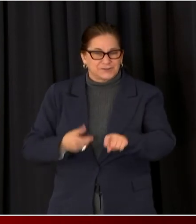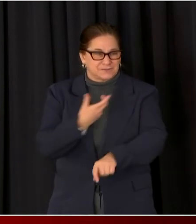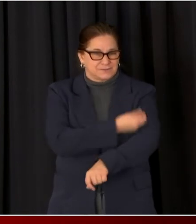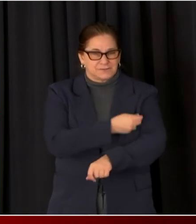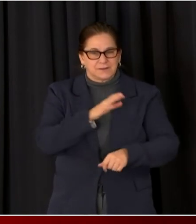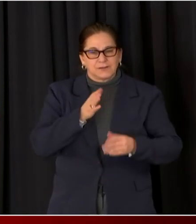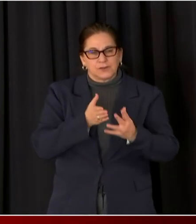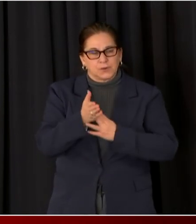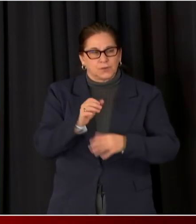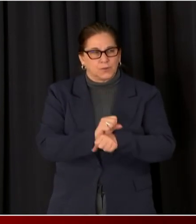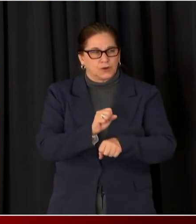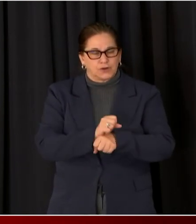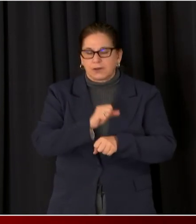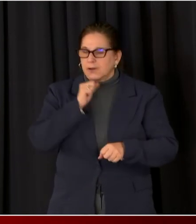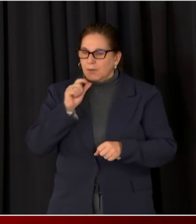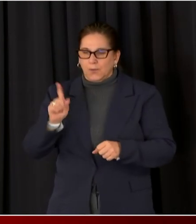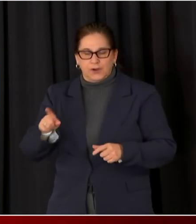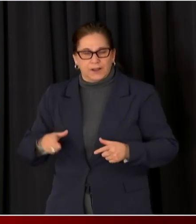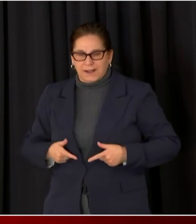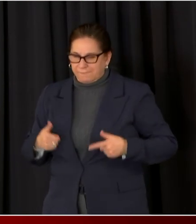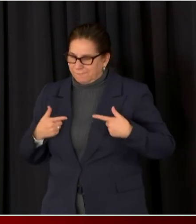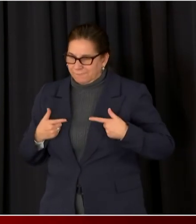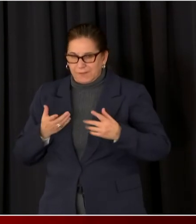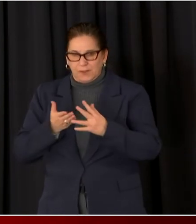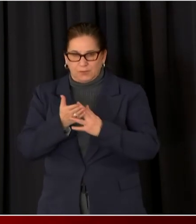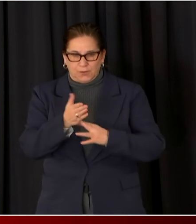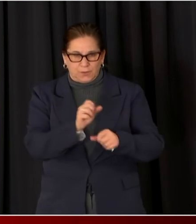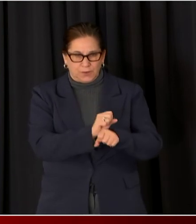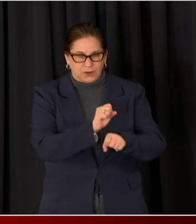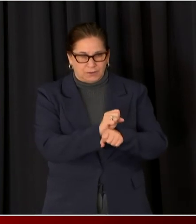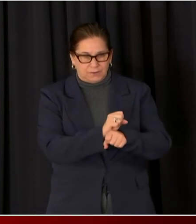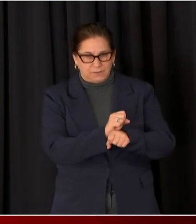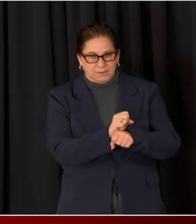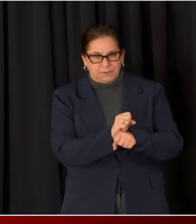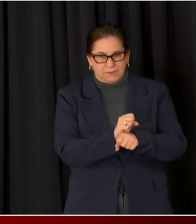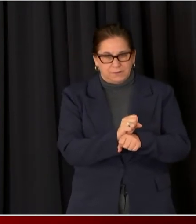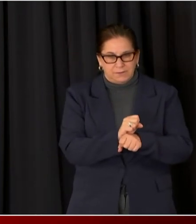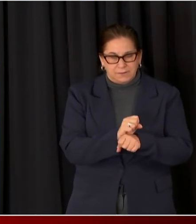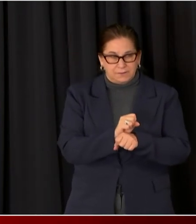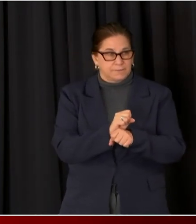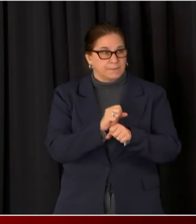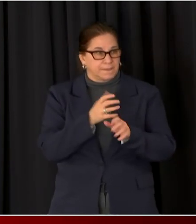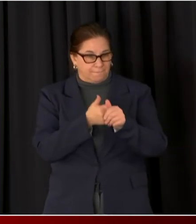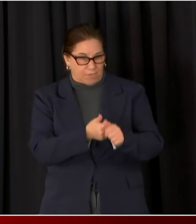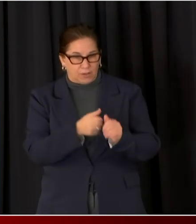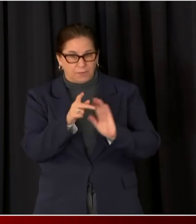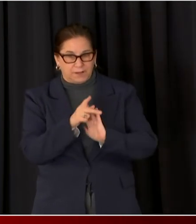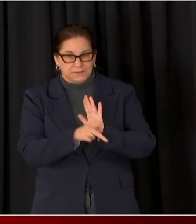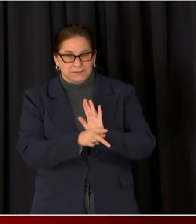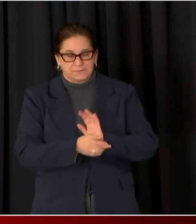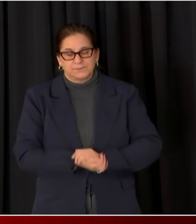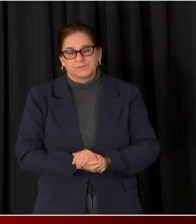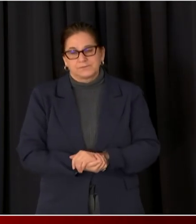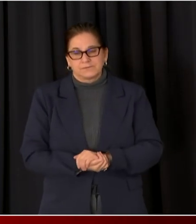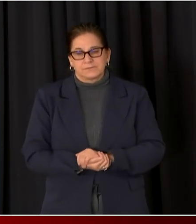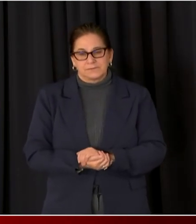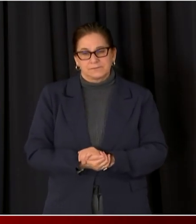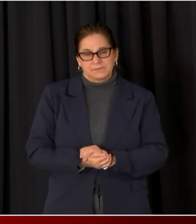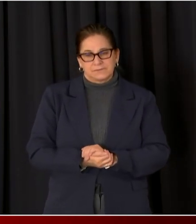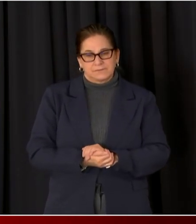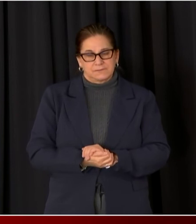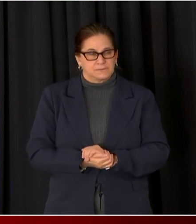moved forward with some of their more focused policy decisions, we were being told that this firm policy position was